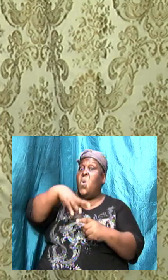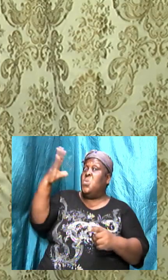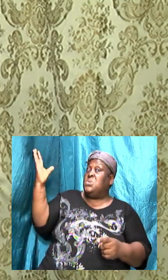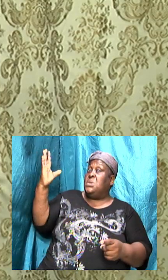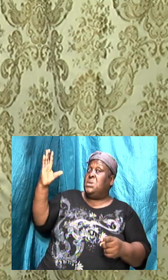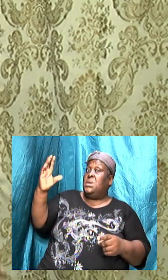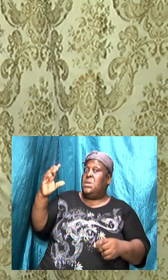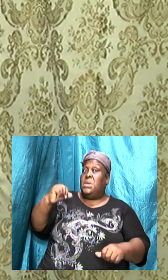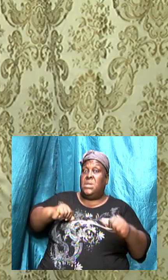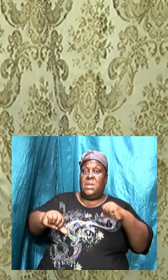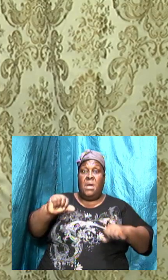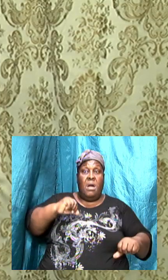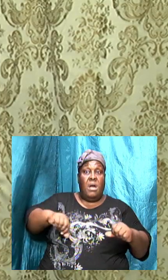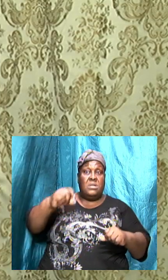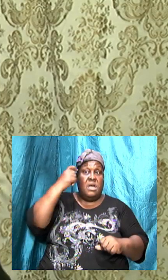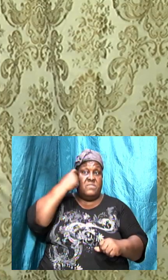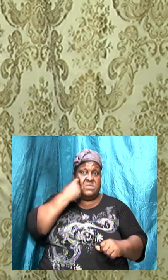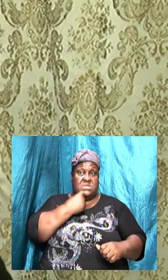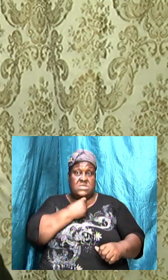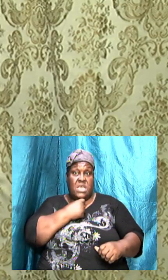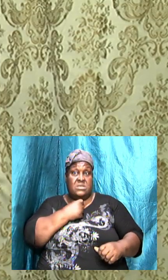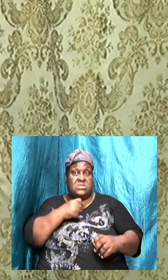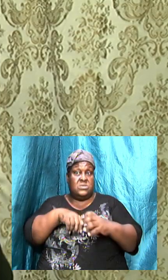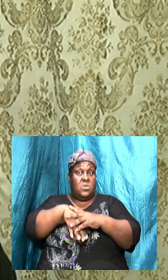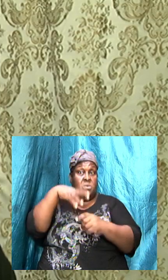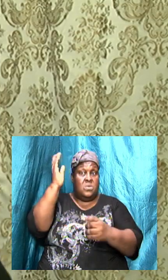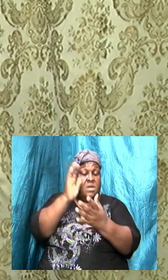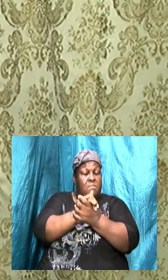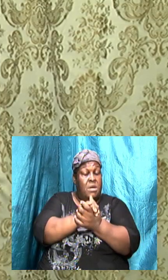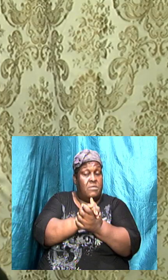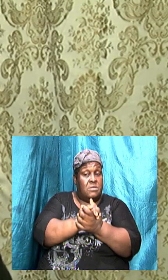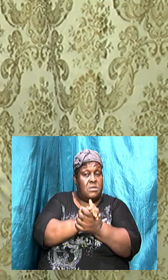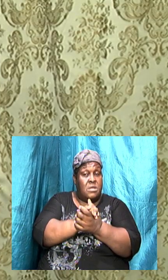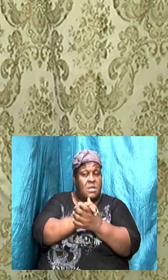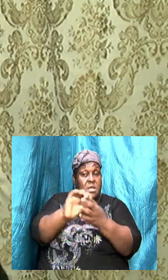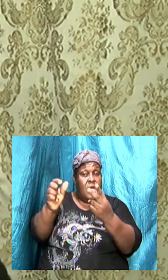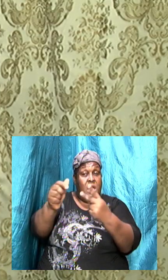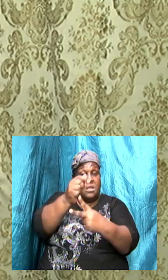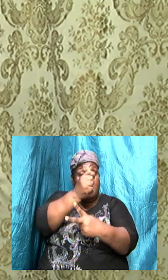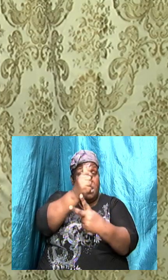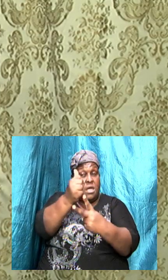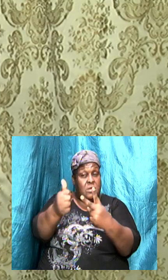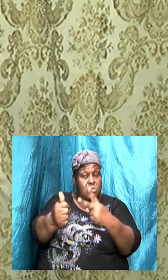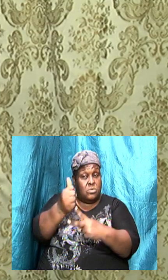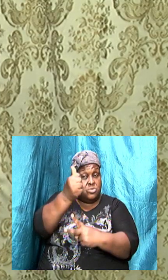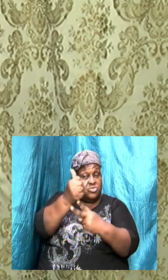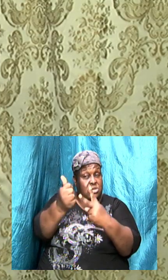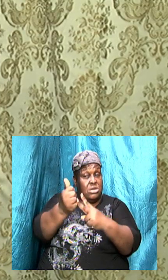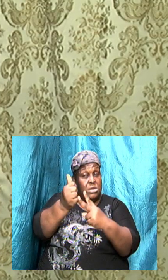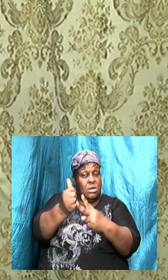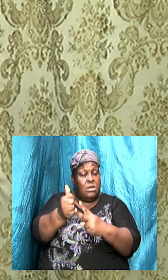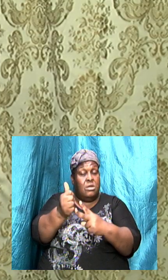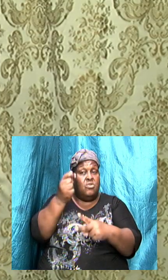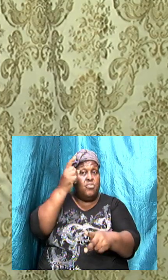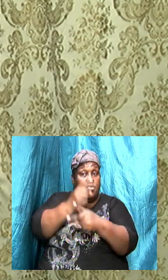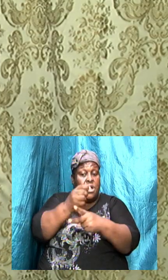of fornication or adultery right in the house of God.